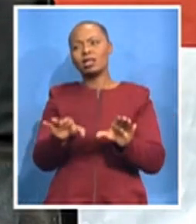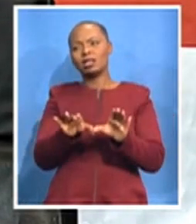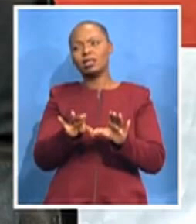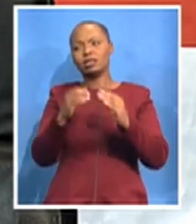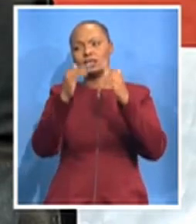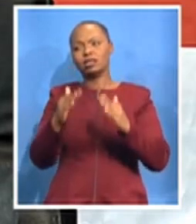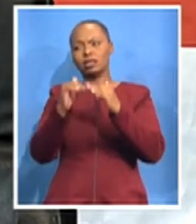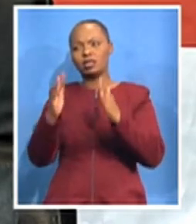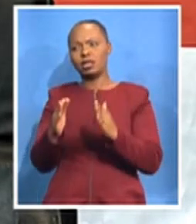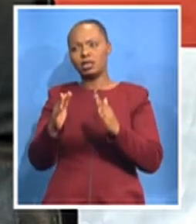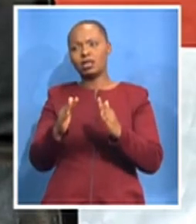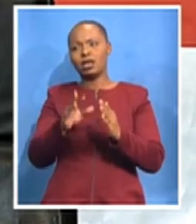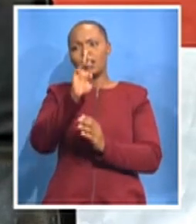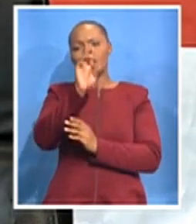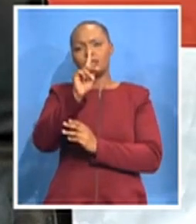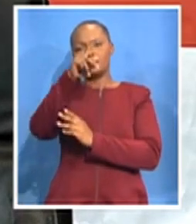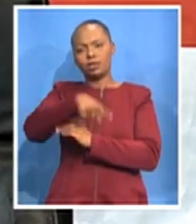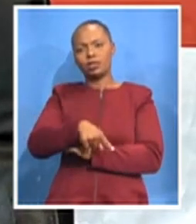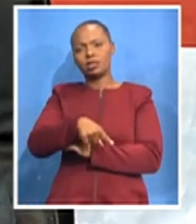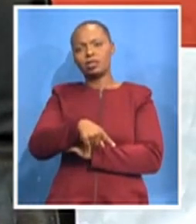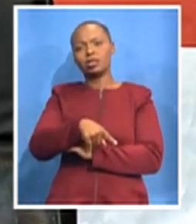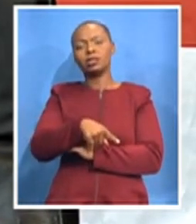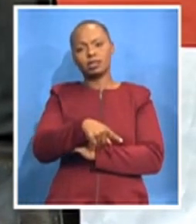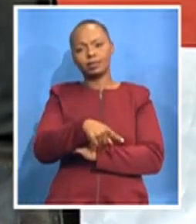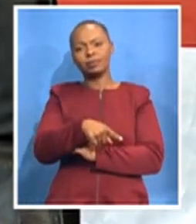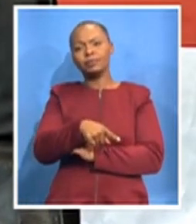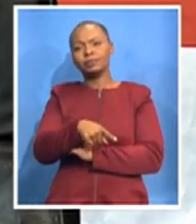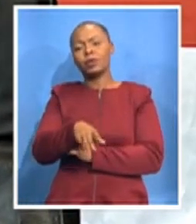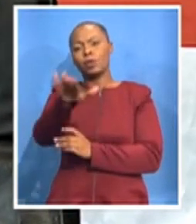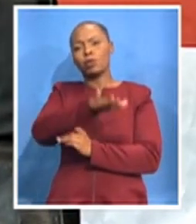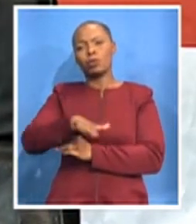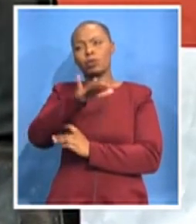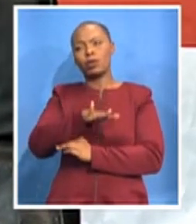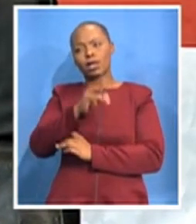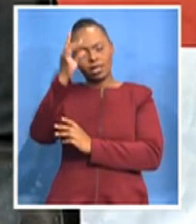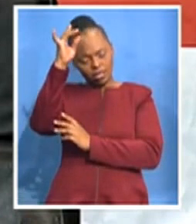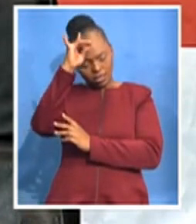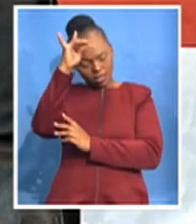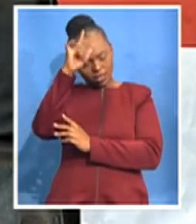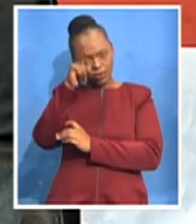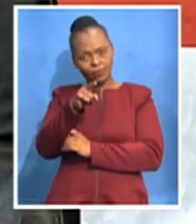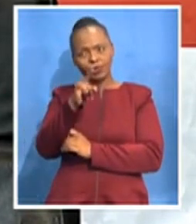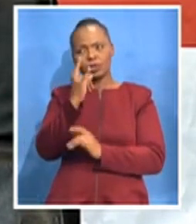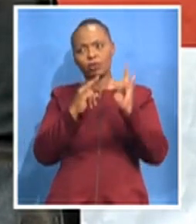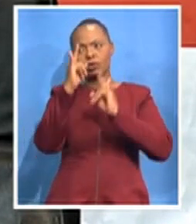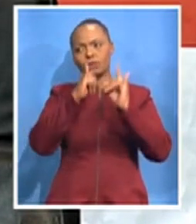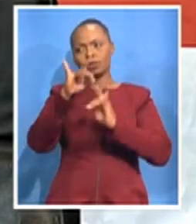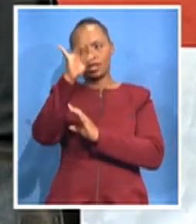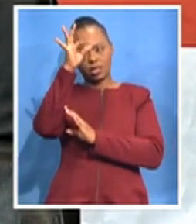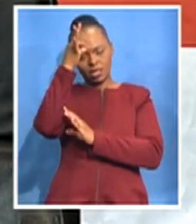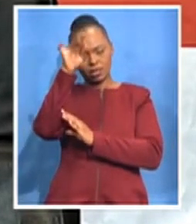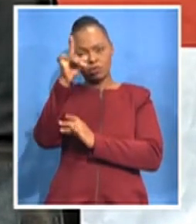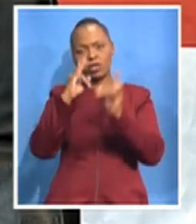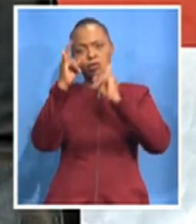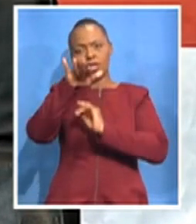houses in King Williamstown. So the next report I'll be detailed in reading our findings.